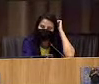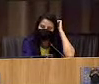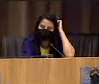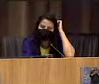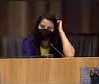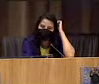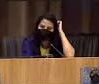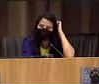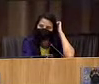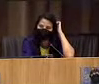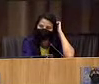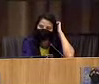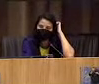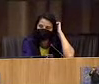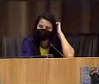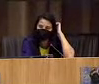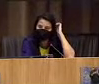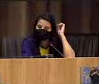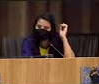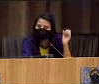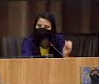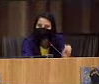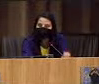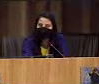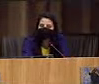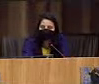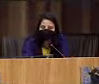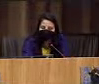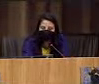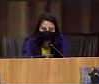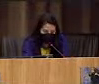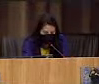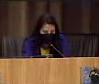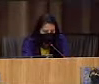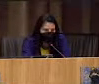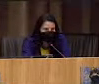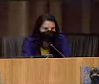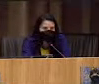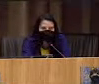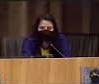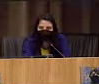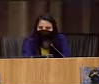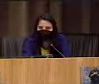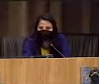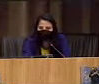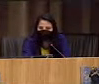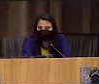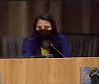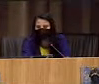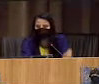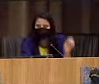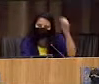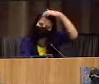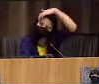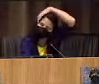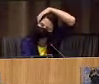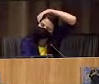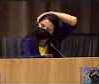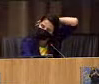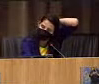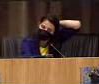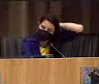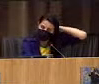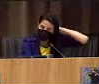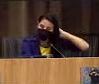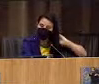to work with the database. Then the ranking of the relevant text through a search engine.